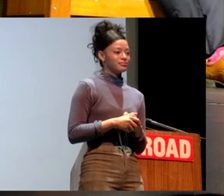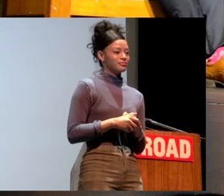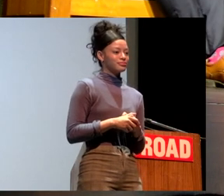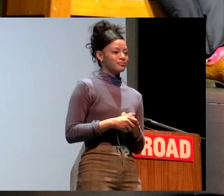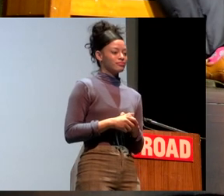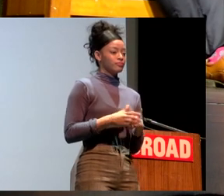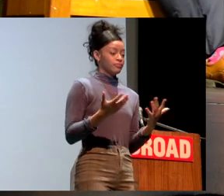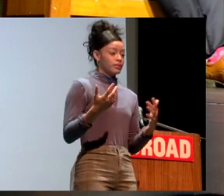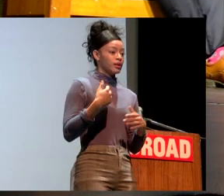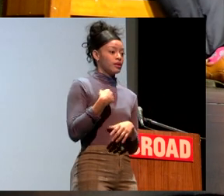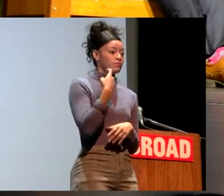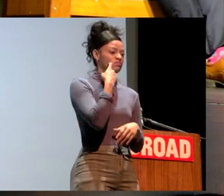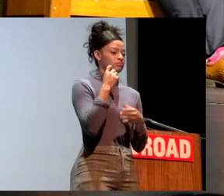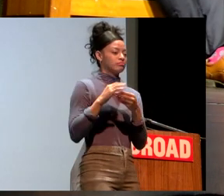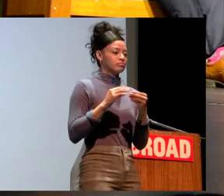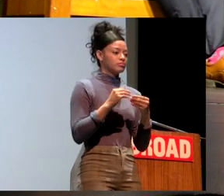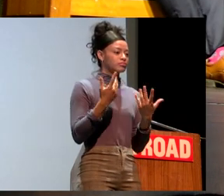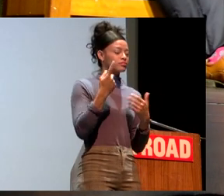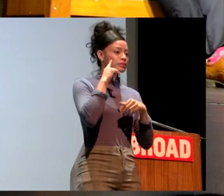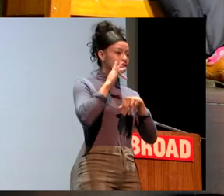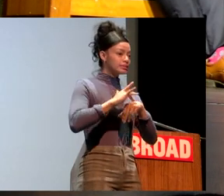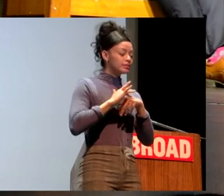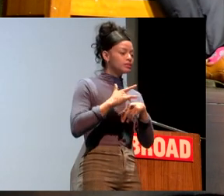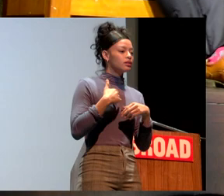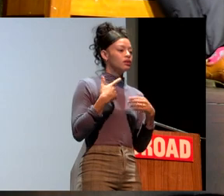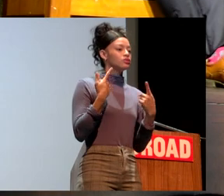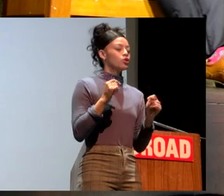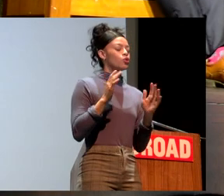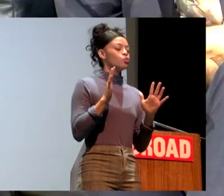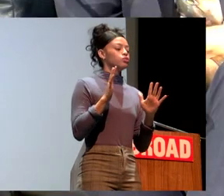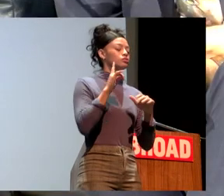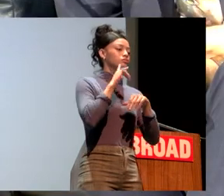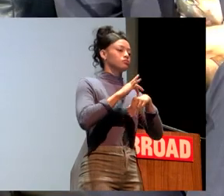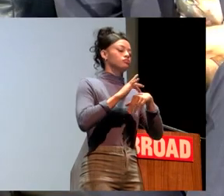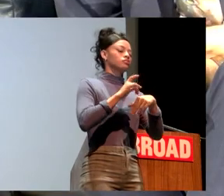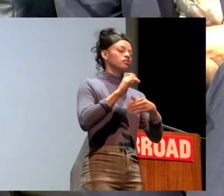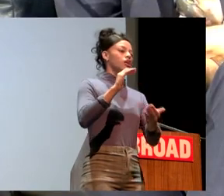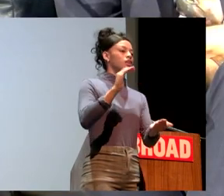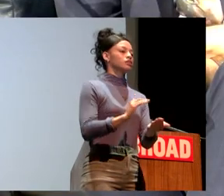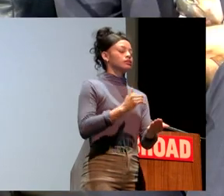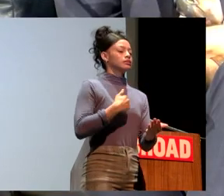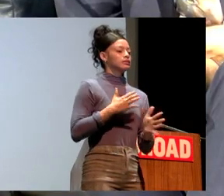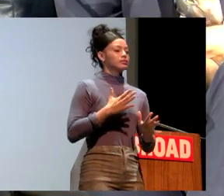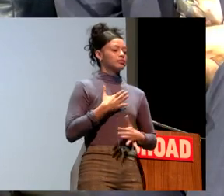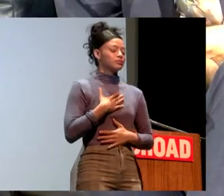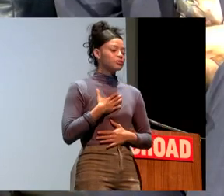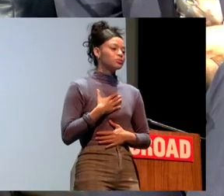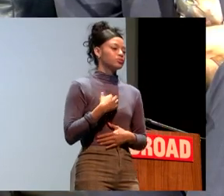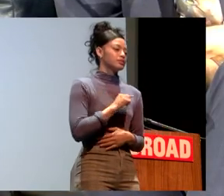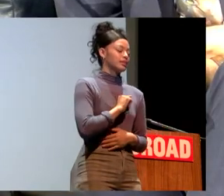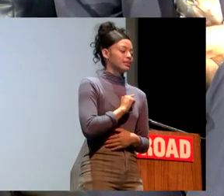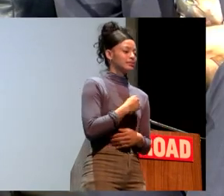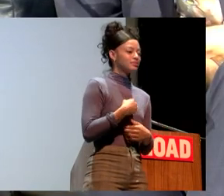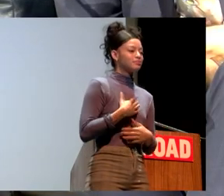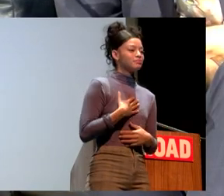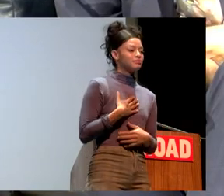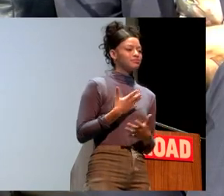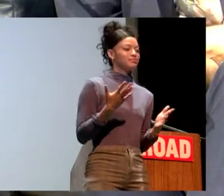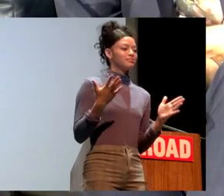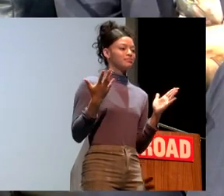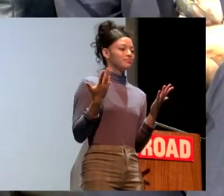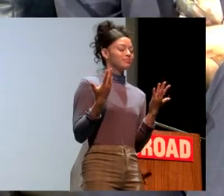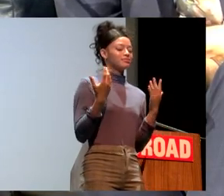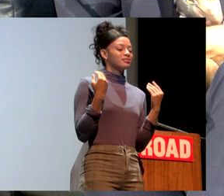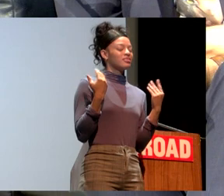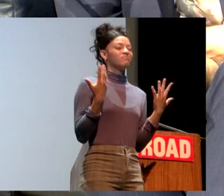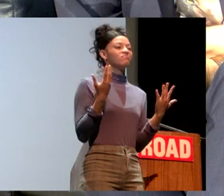loops. So we try every 5 minutes to have something to do in a game, so you come back to it and you just, you know, feel rewarded and you love it. And Animal